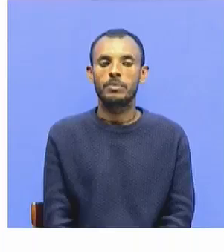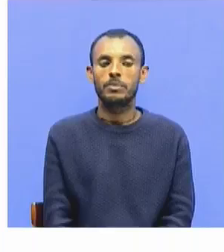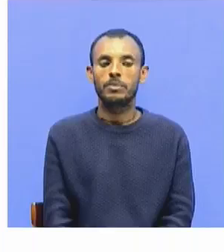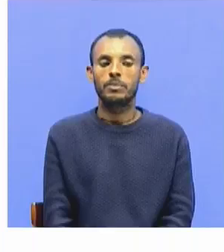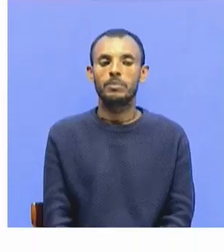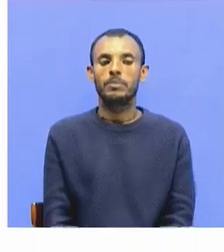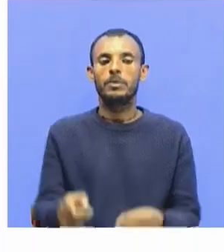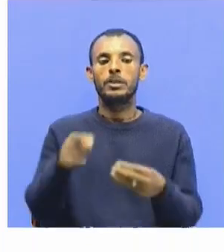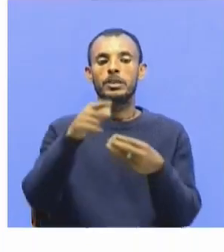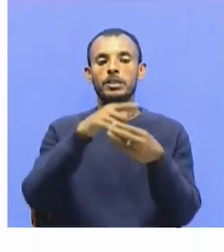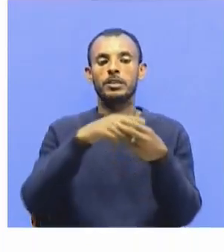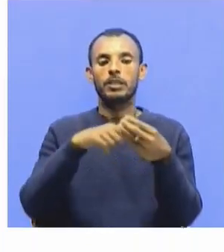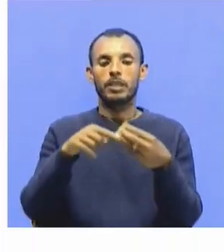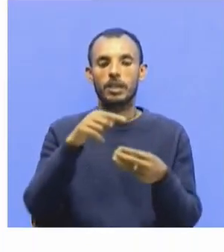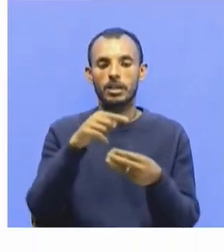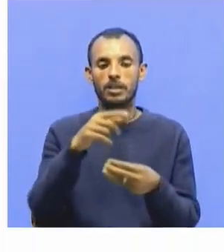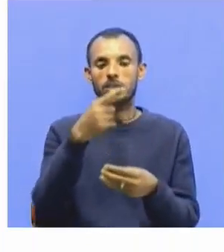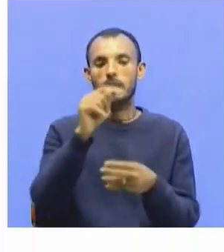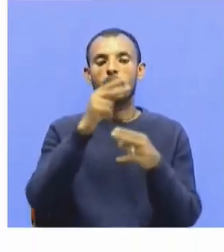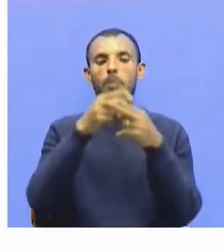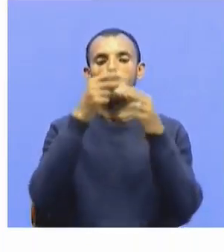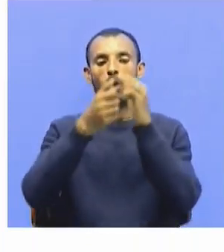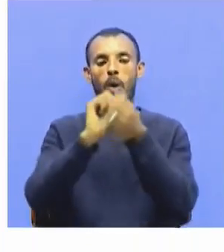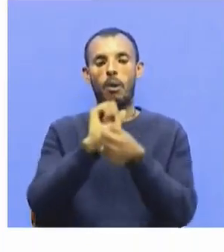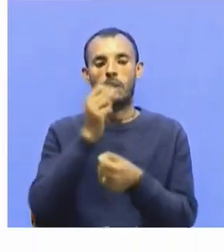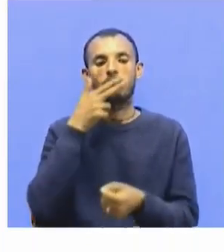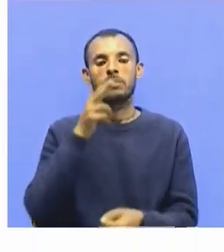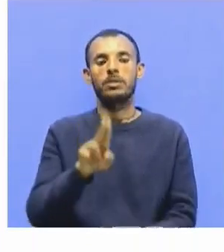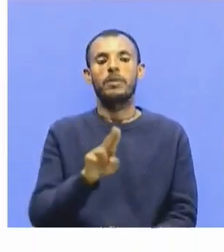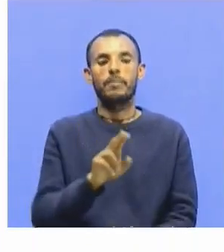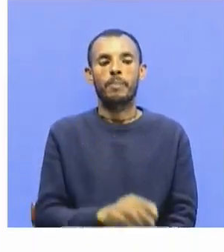Here is your instruction. Circle the pronouns.